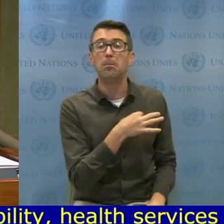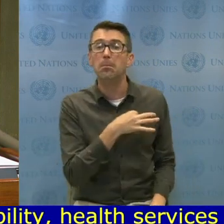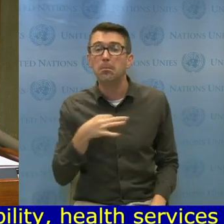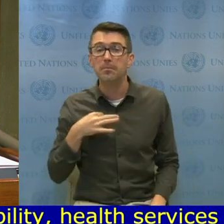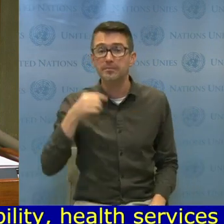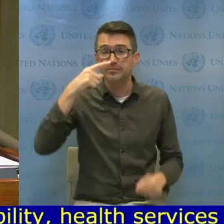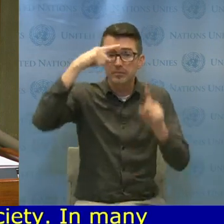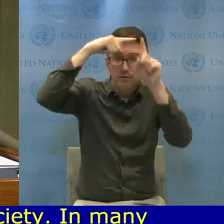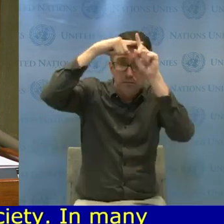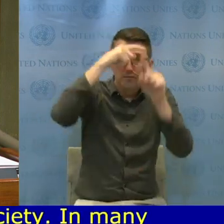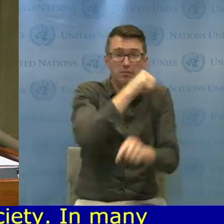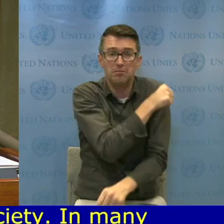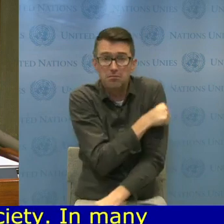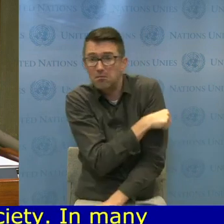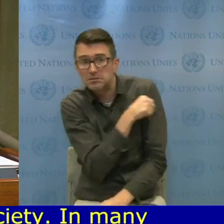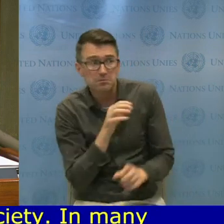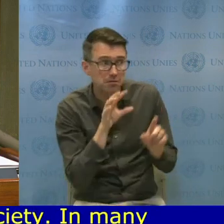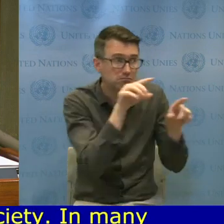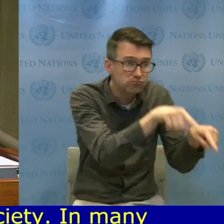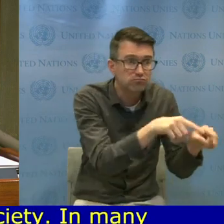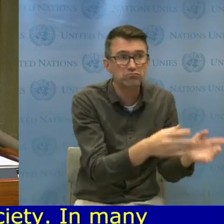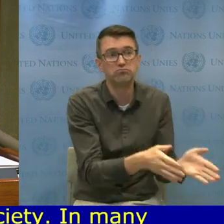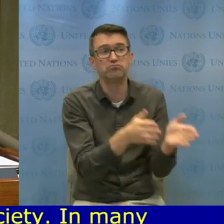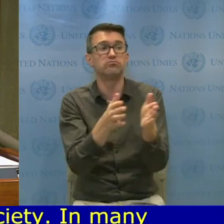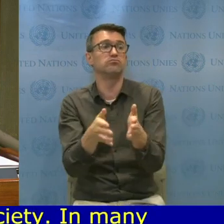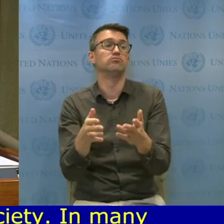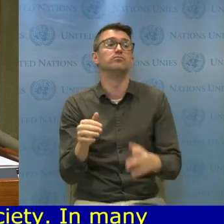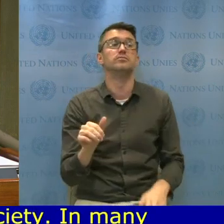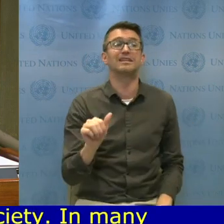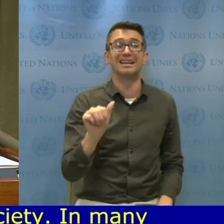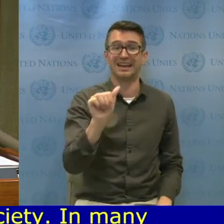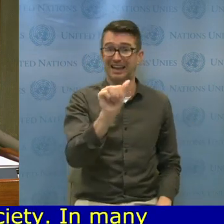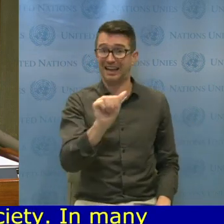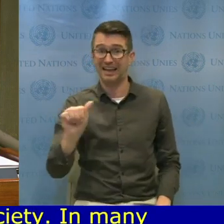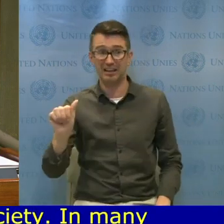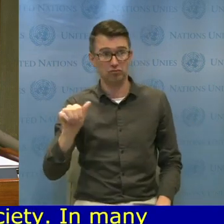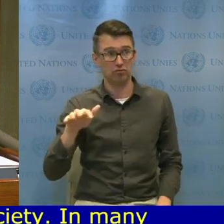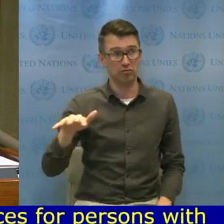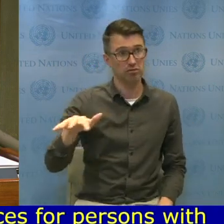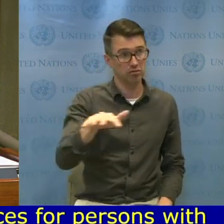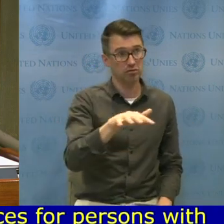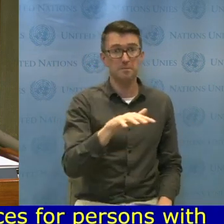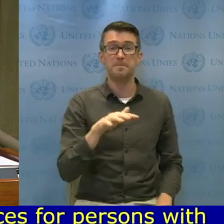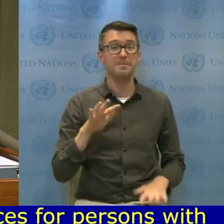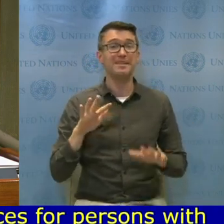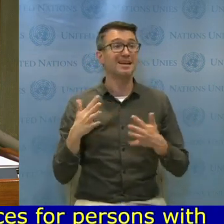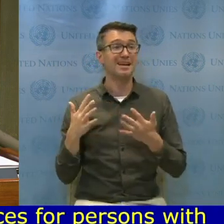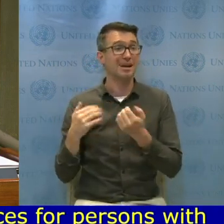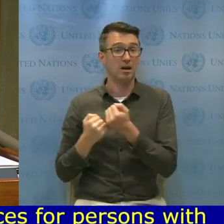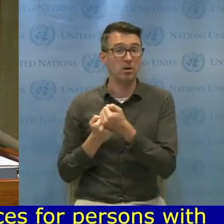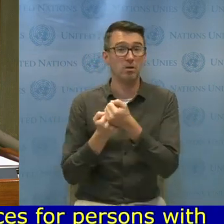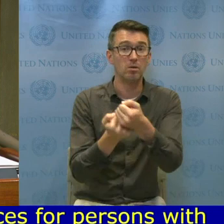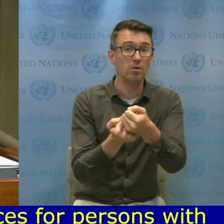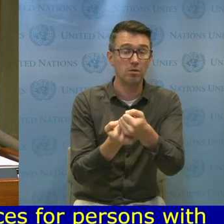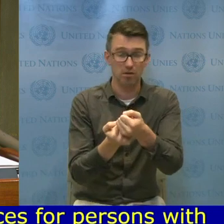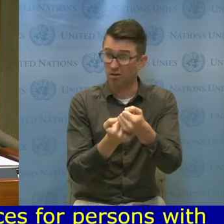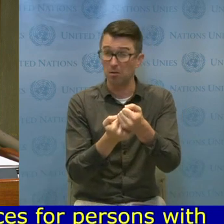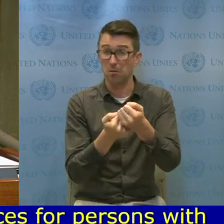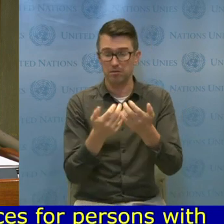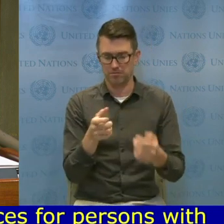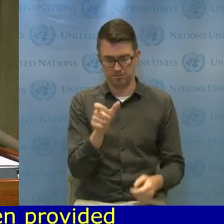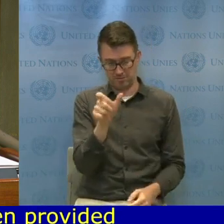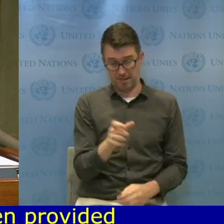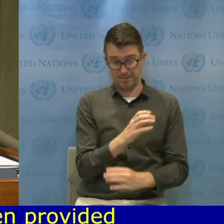in closed-up institutions like mental hospital and social care institutions excluded from community. Persons